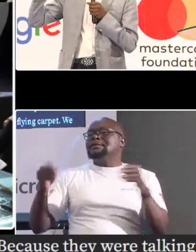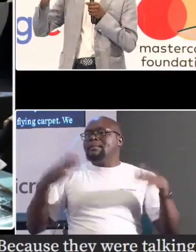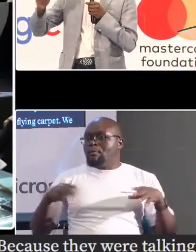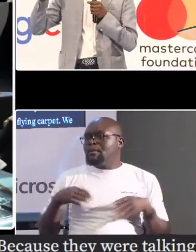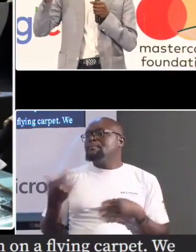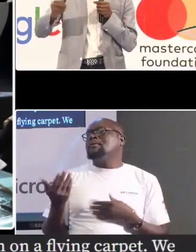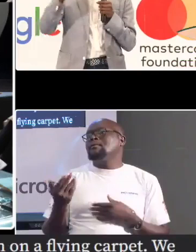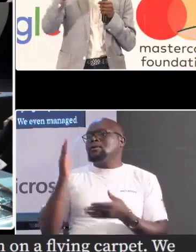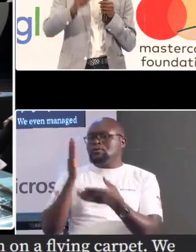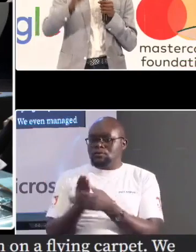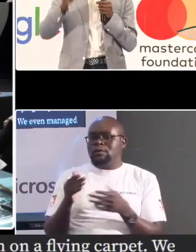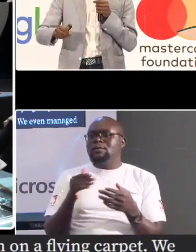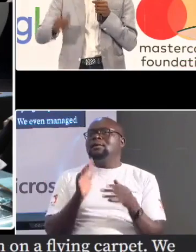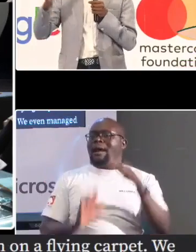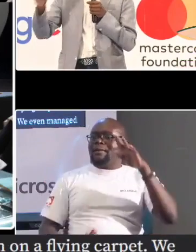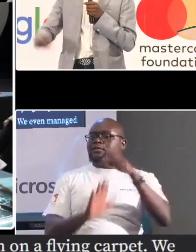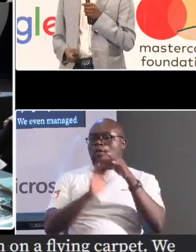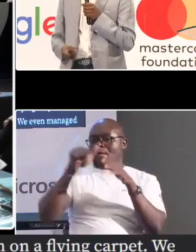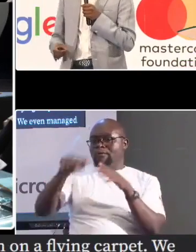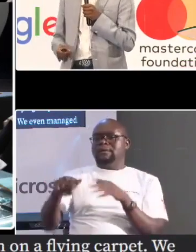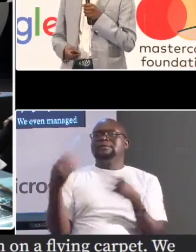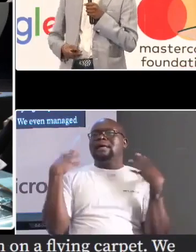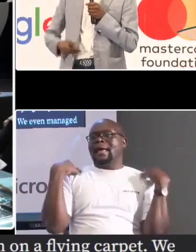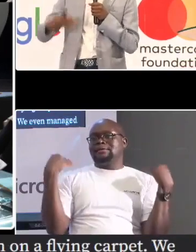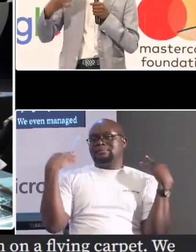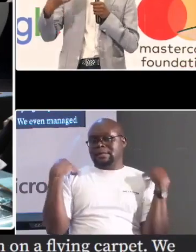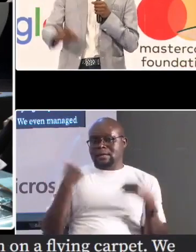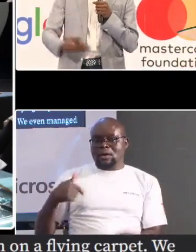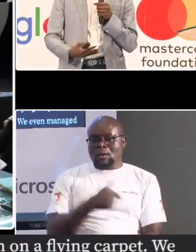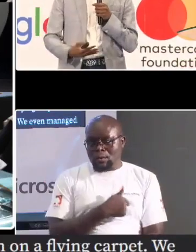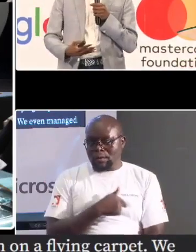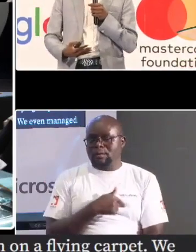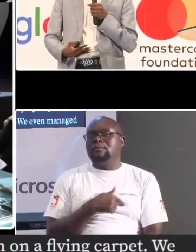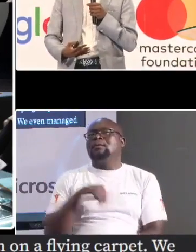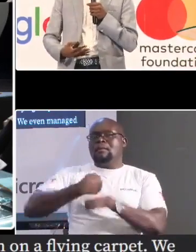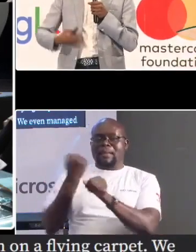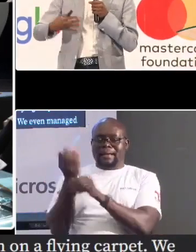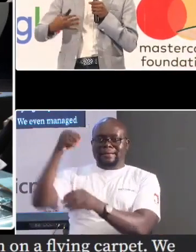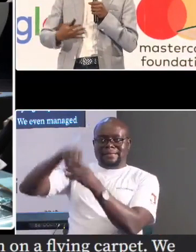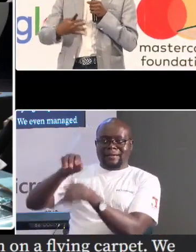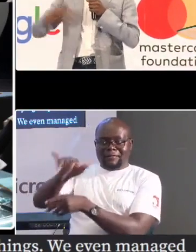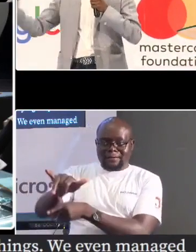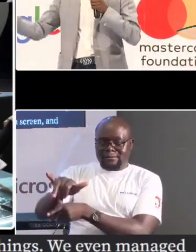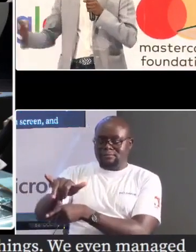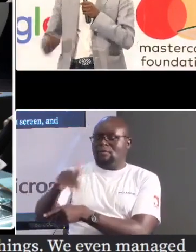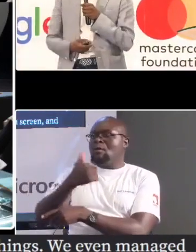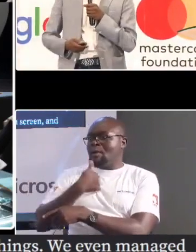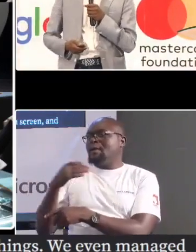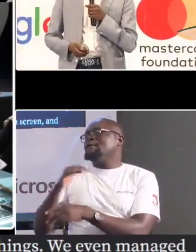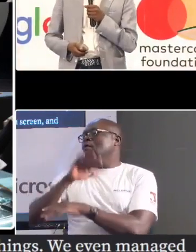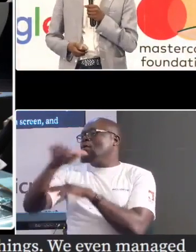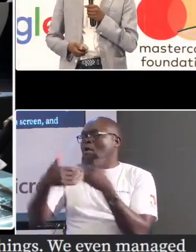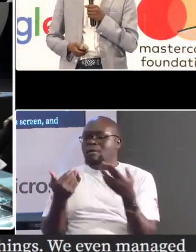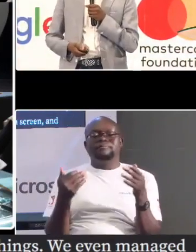people were at the heart of this experience. We put them inside of it. We had people of all ages,